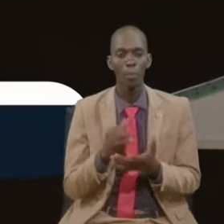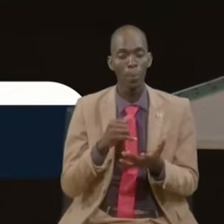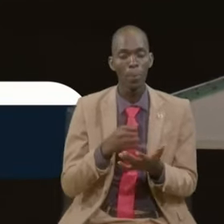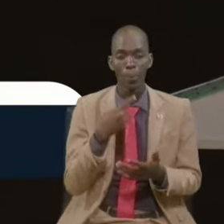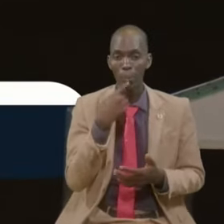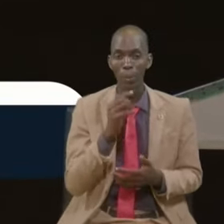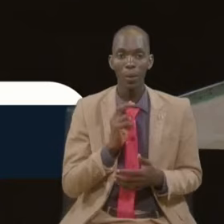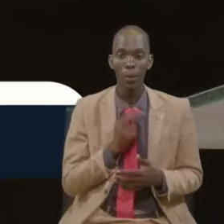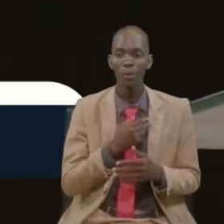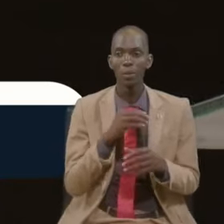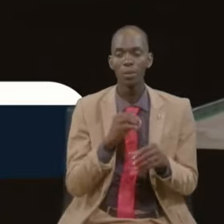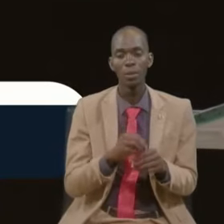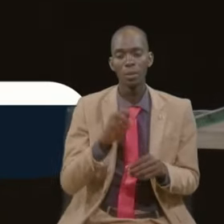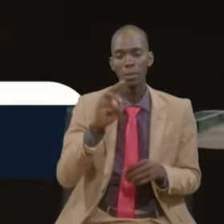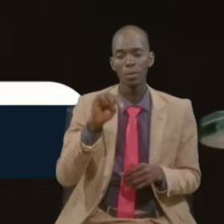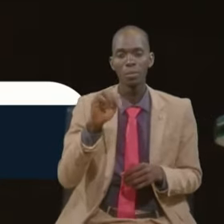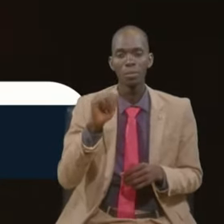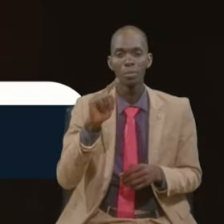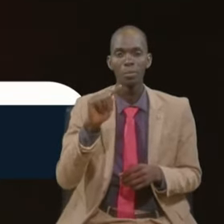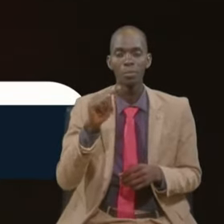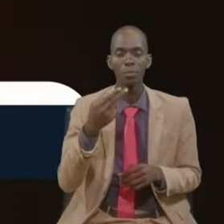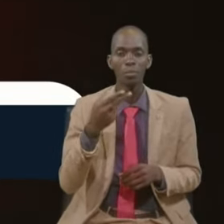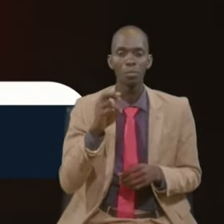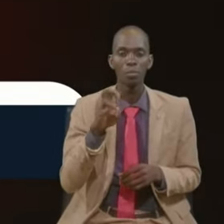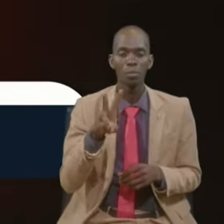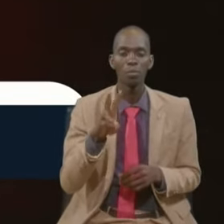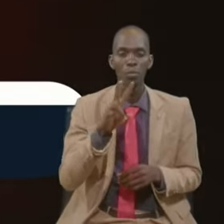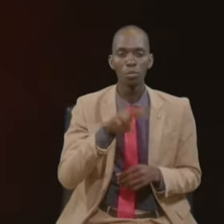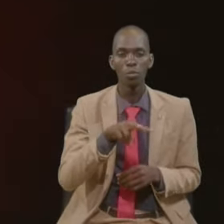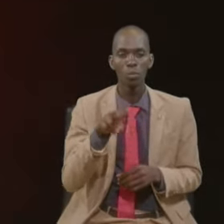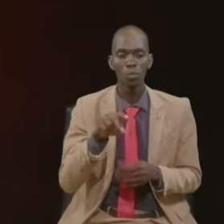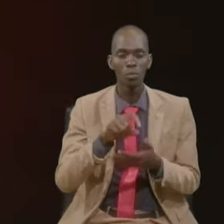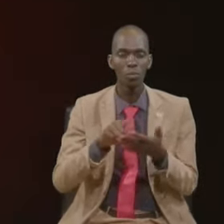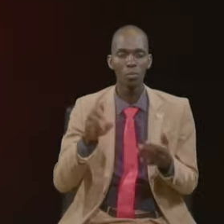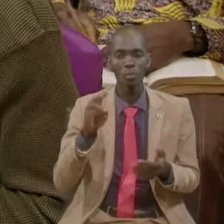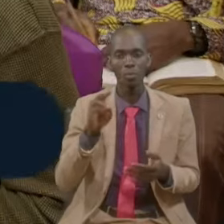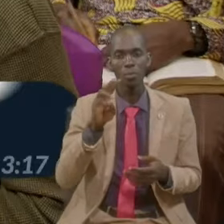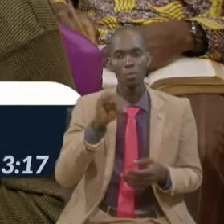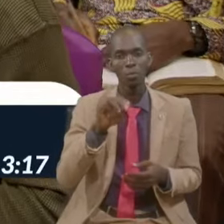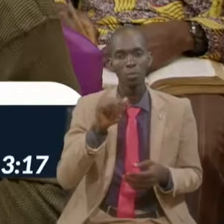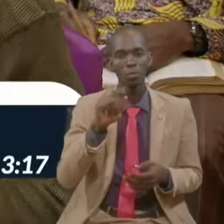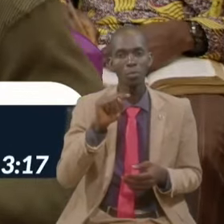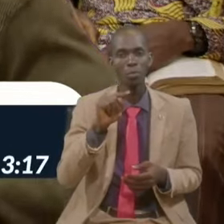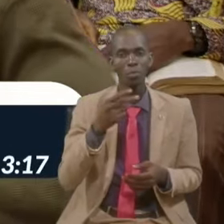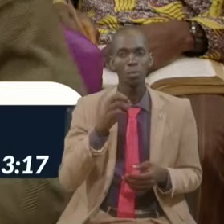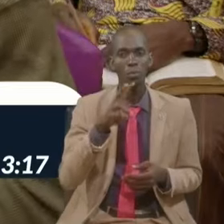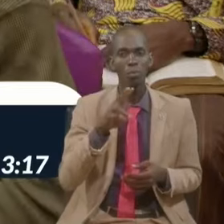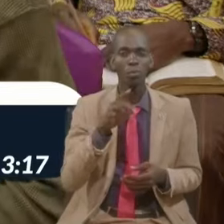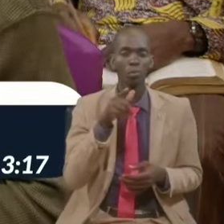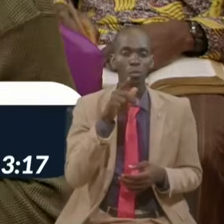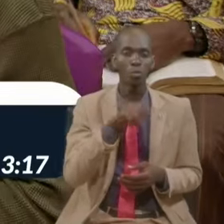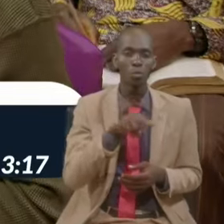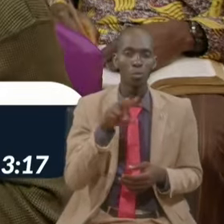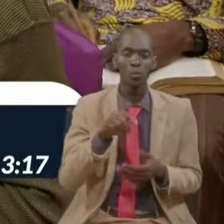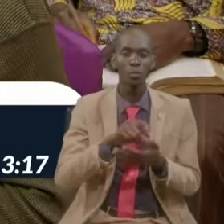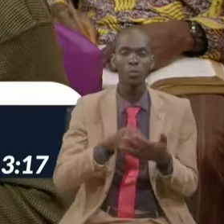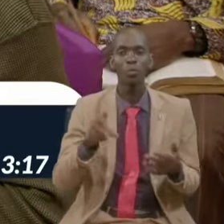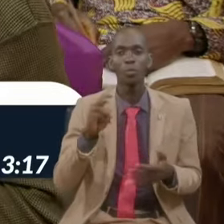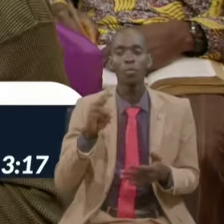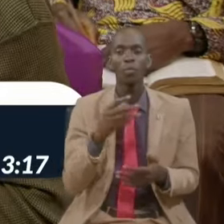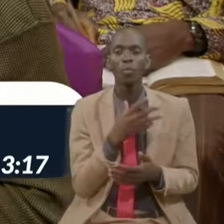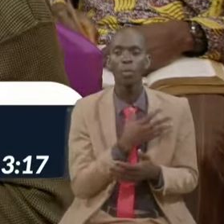us in Matthew chapter 22, and we're reading from verse 16. Matthew 22, verse 16. And